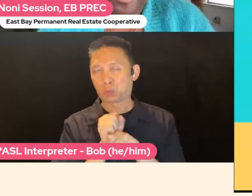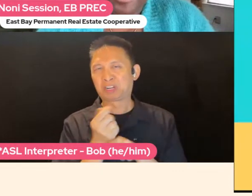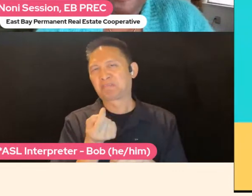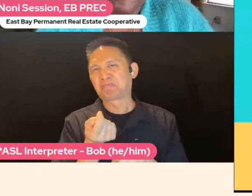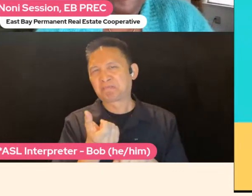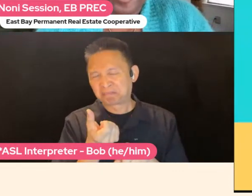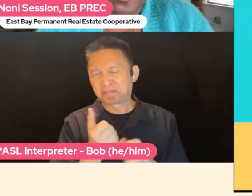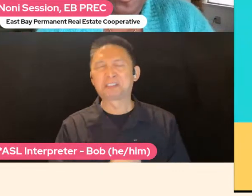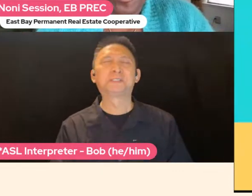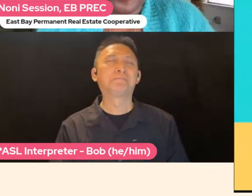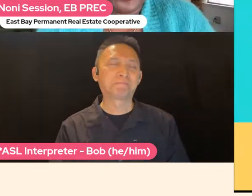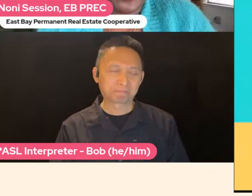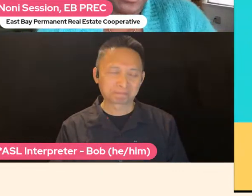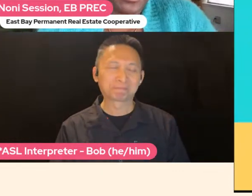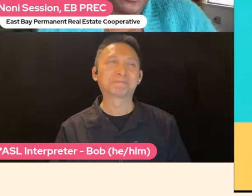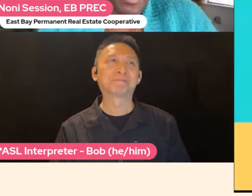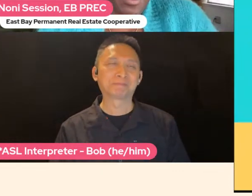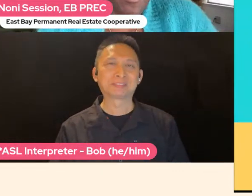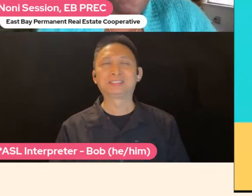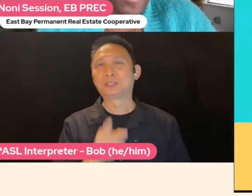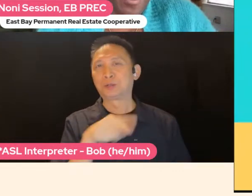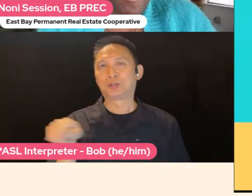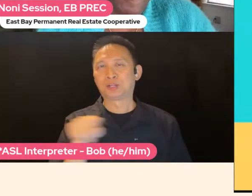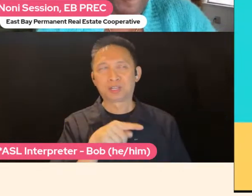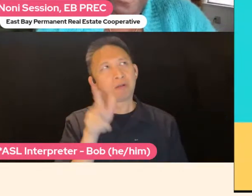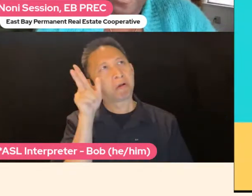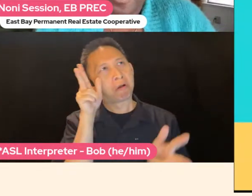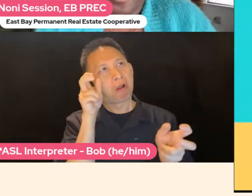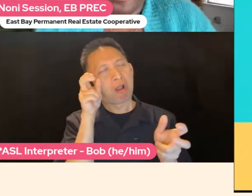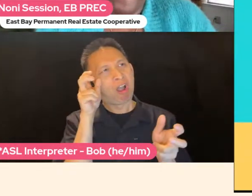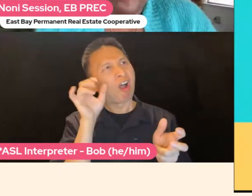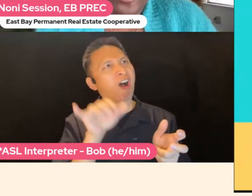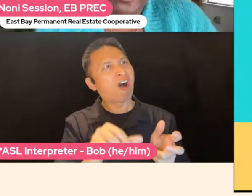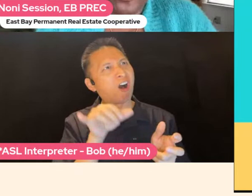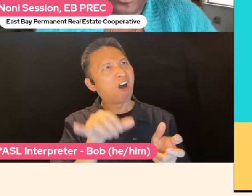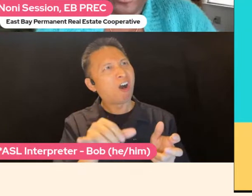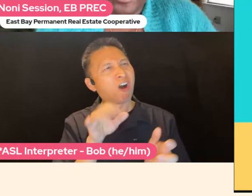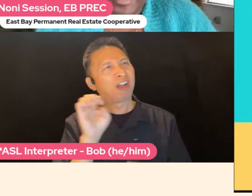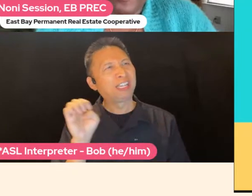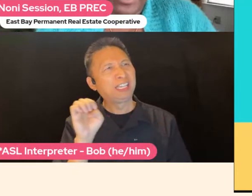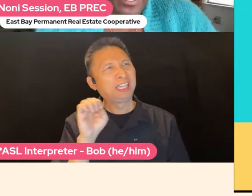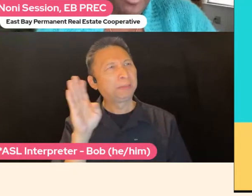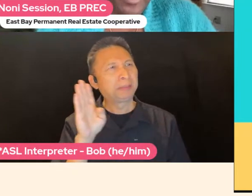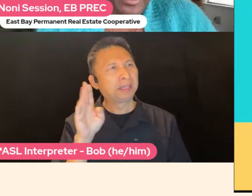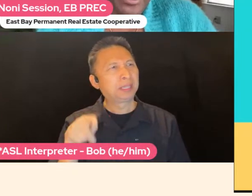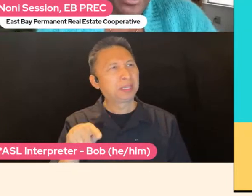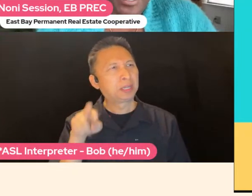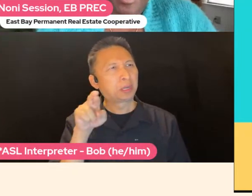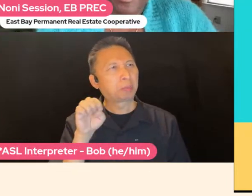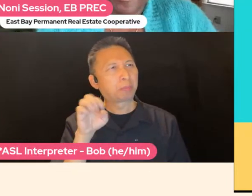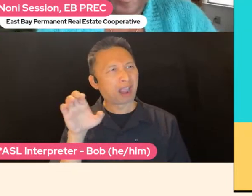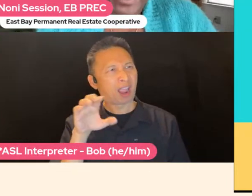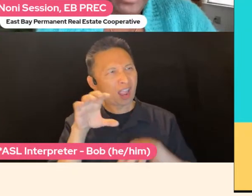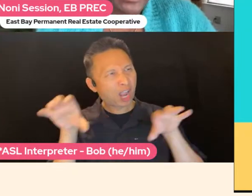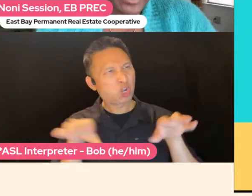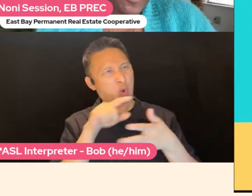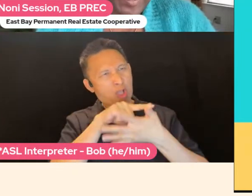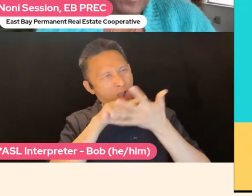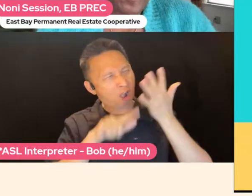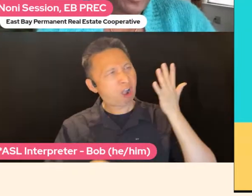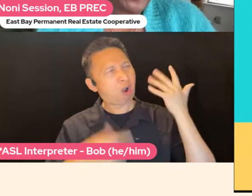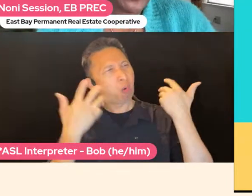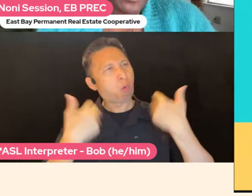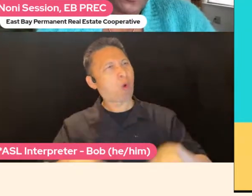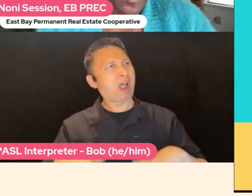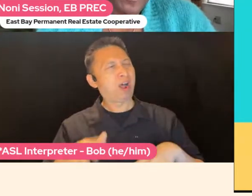give you all a sense of the vibration that we carry in the East